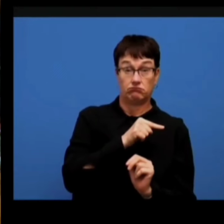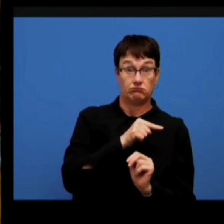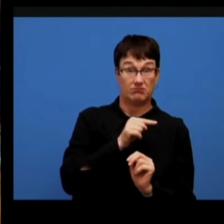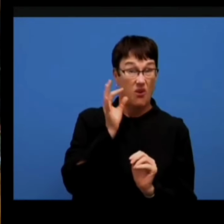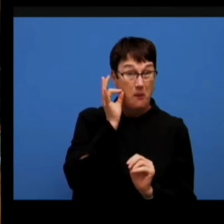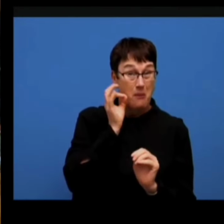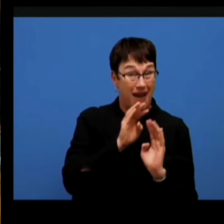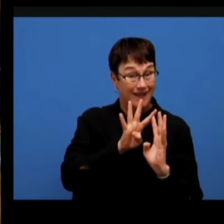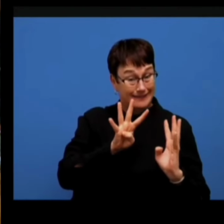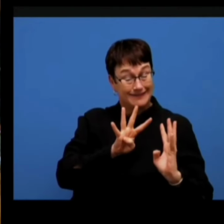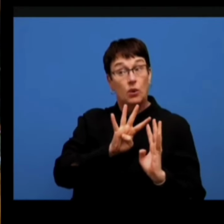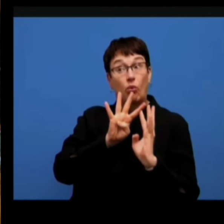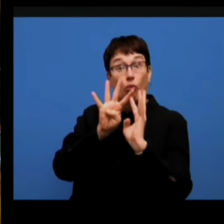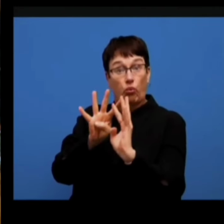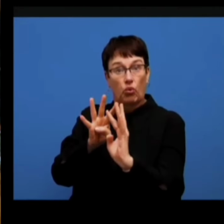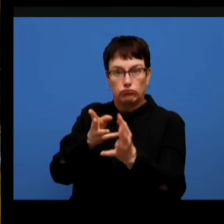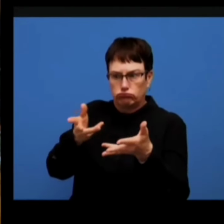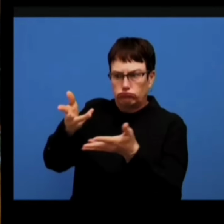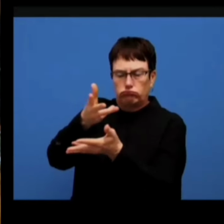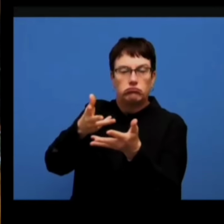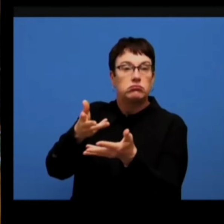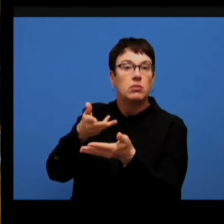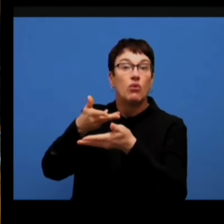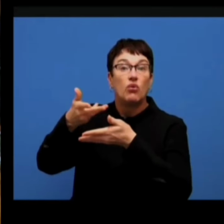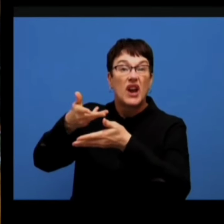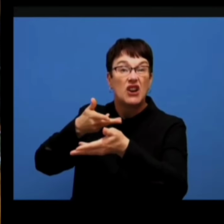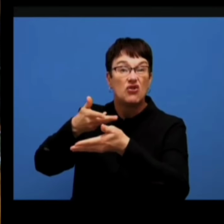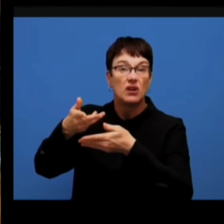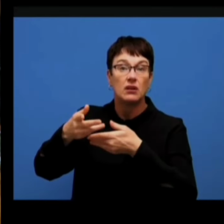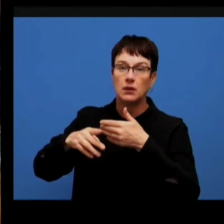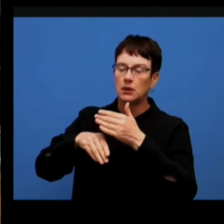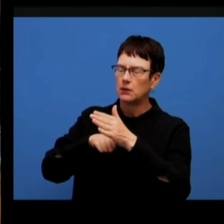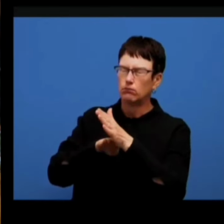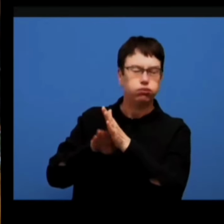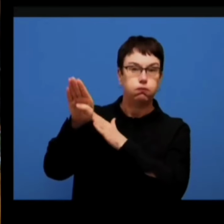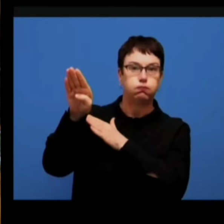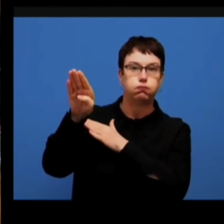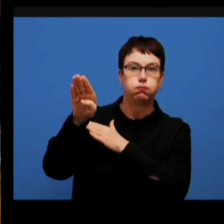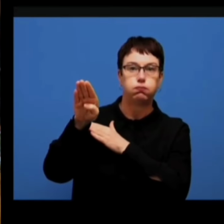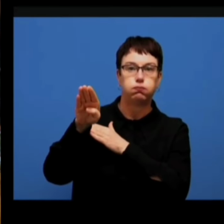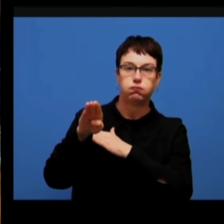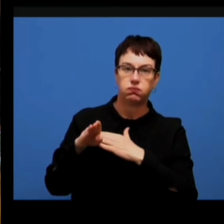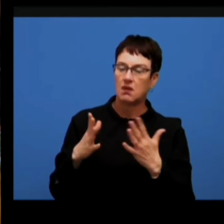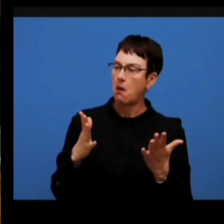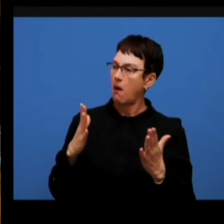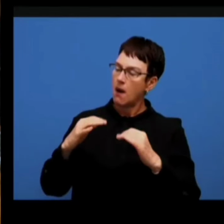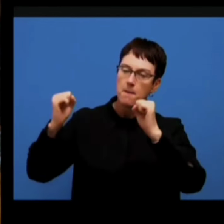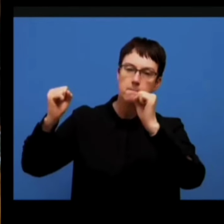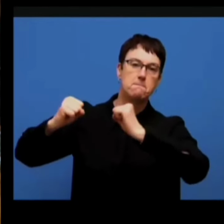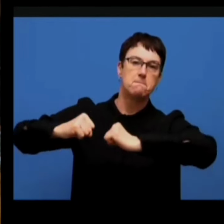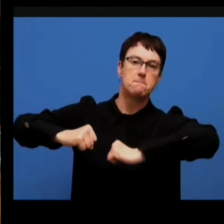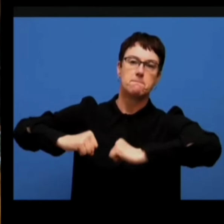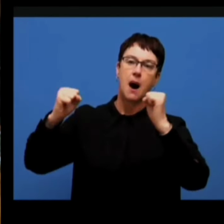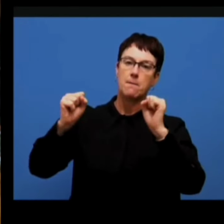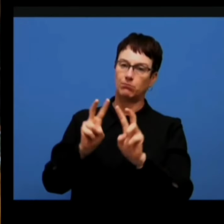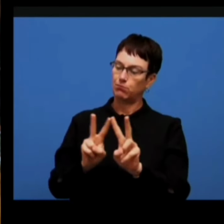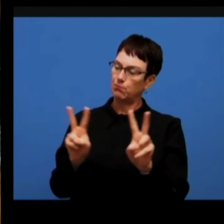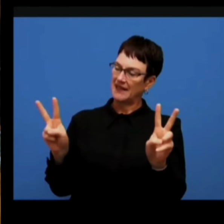allowed the negotiations to continue and end successfully.